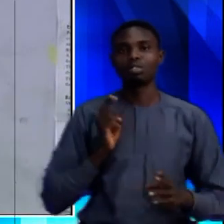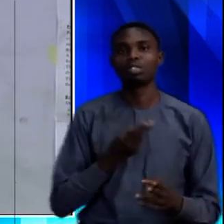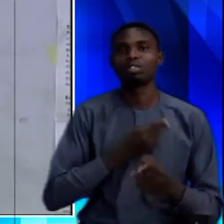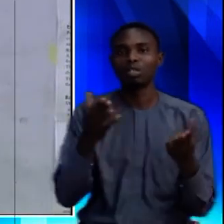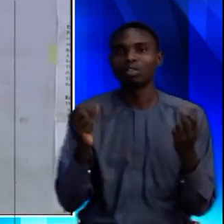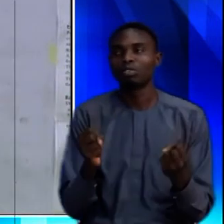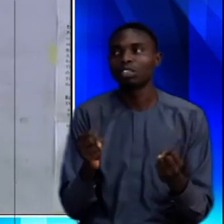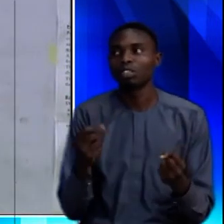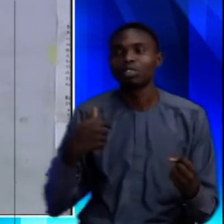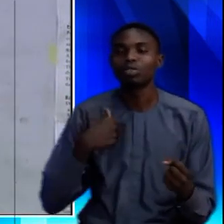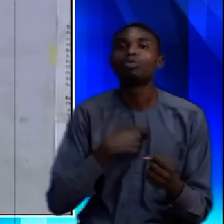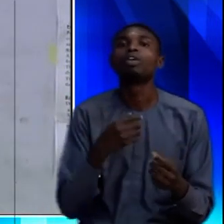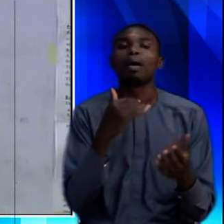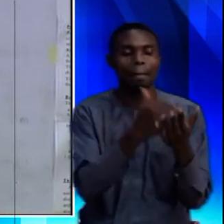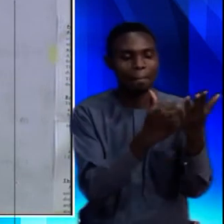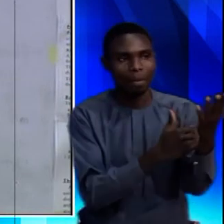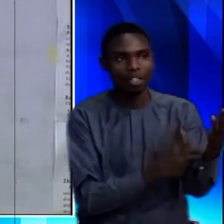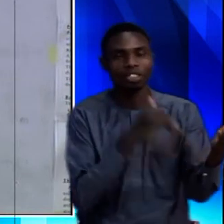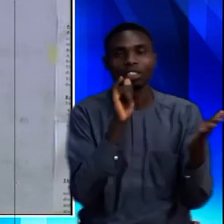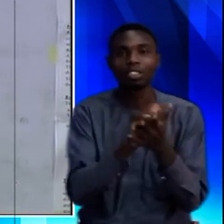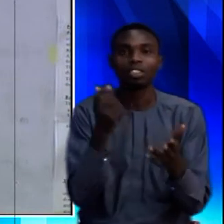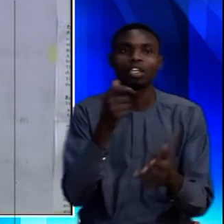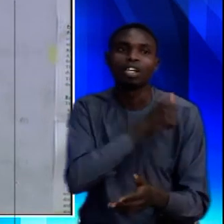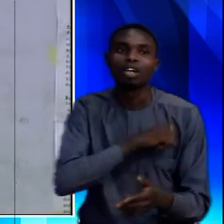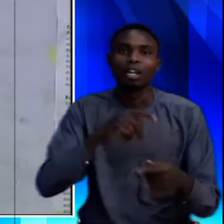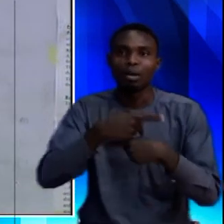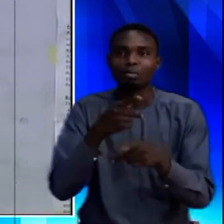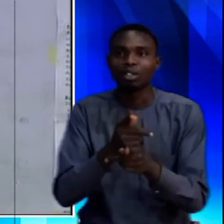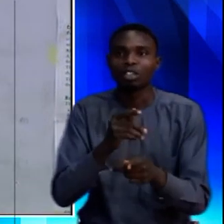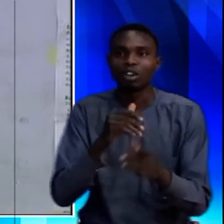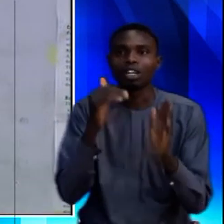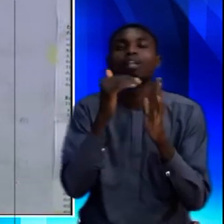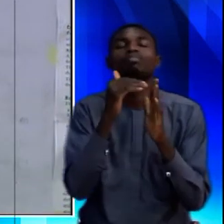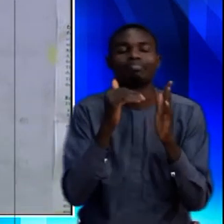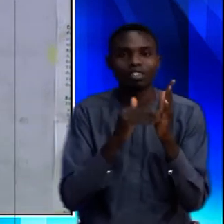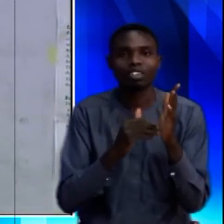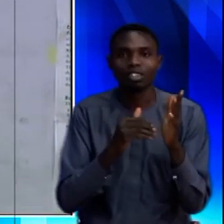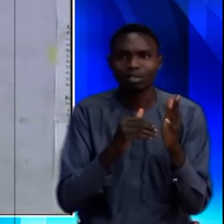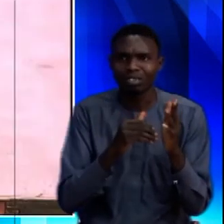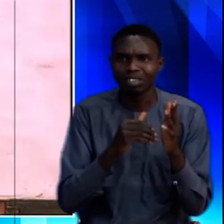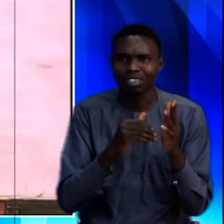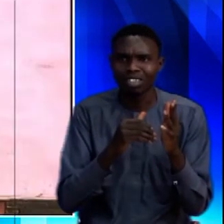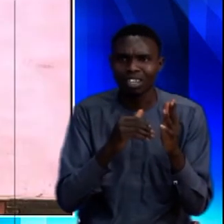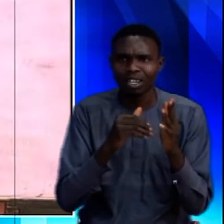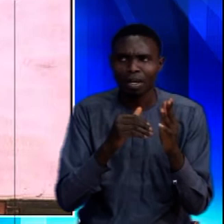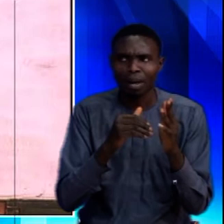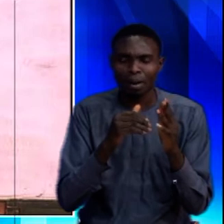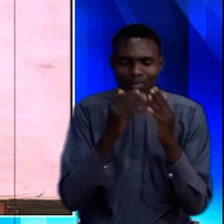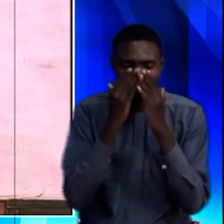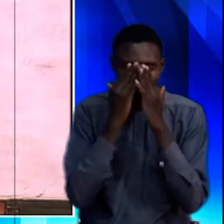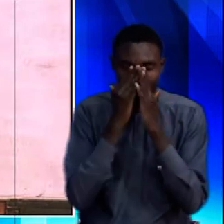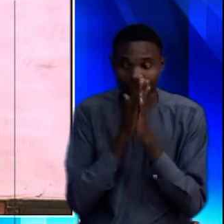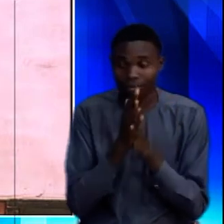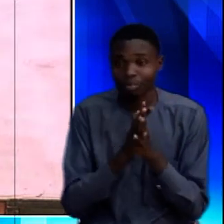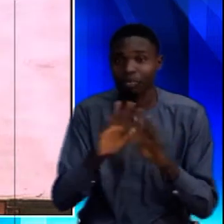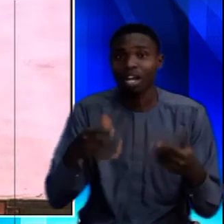might mention that a product is not complete unless when you get into the hand of the final consumer. Now, how does the